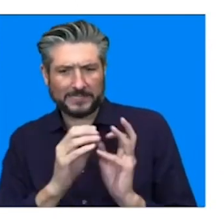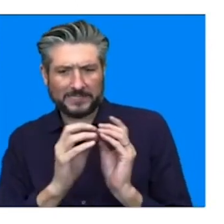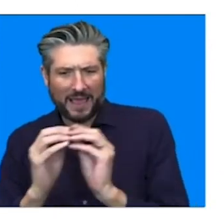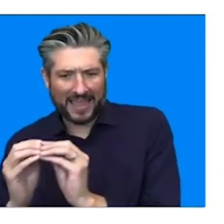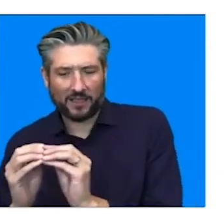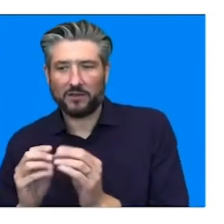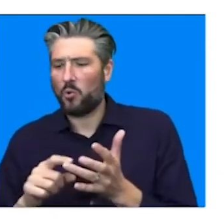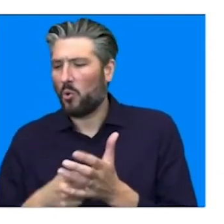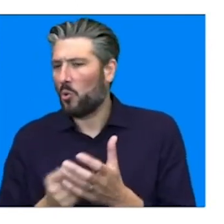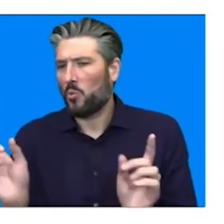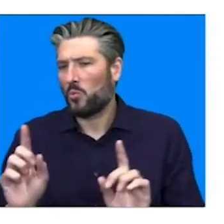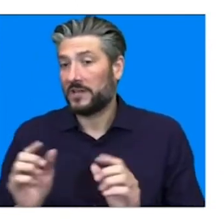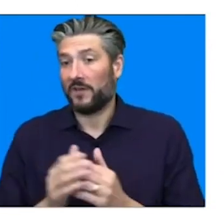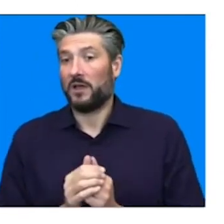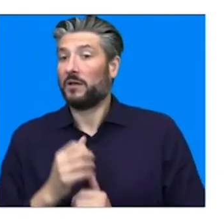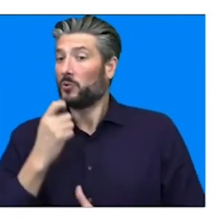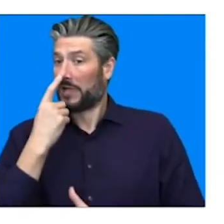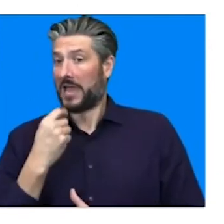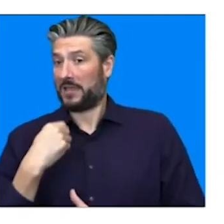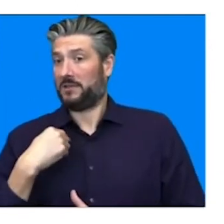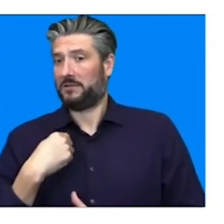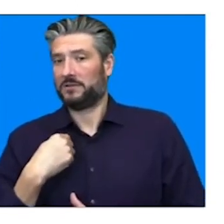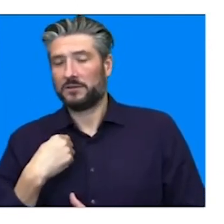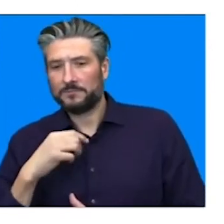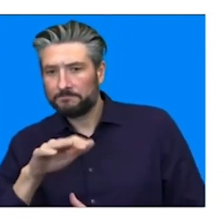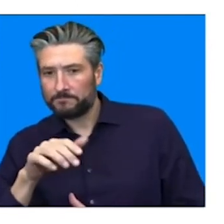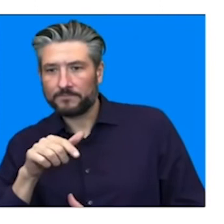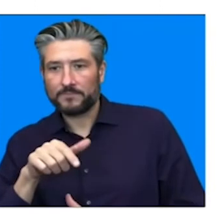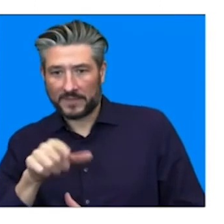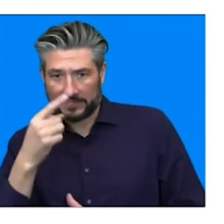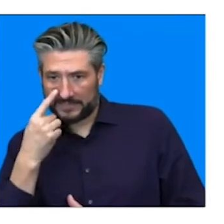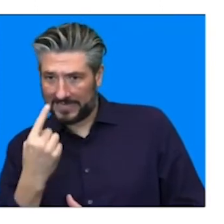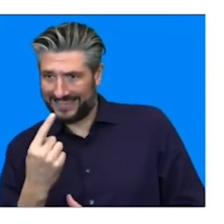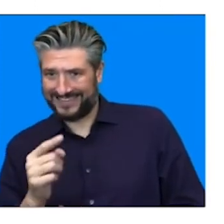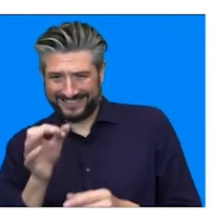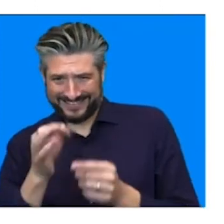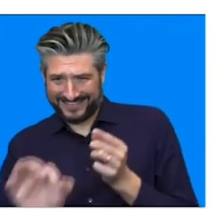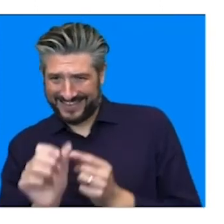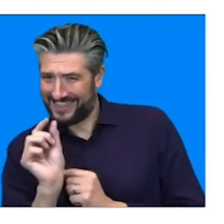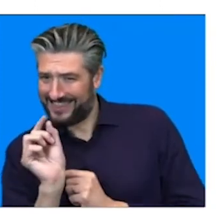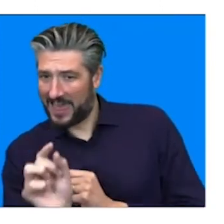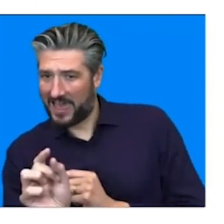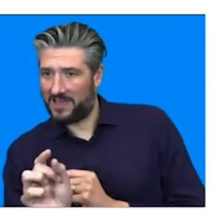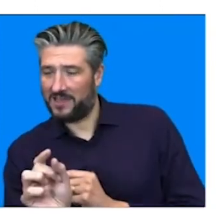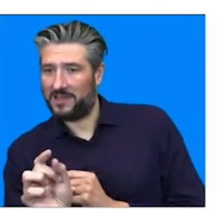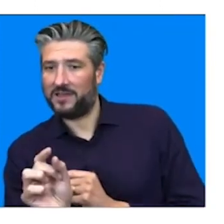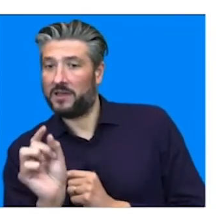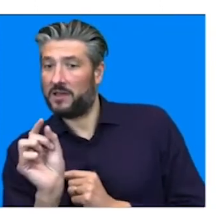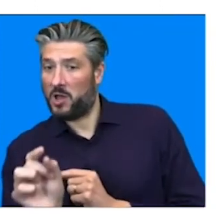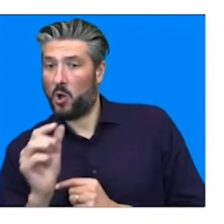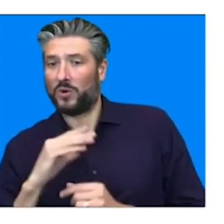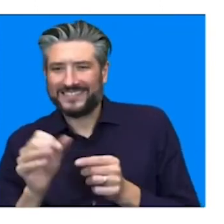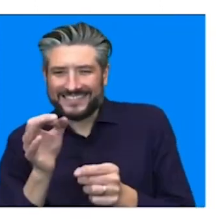or something like that, you can then jump to the exact spot that you were listening to and read it in